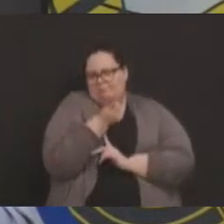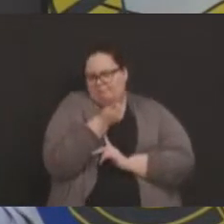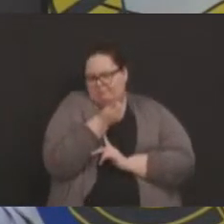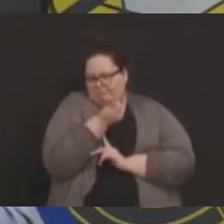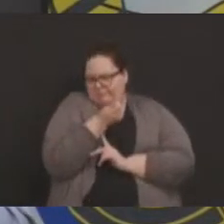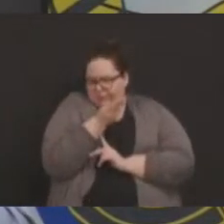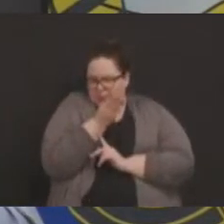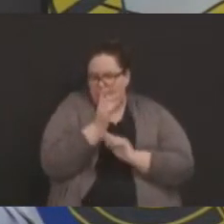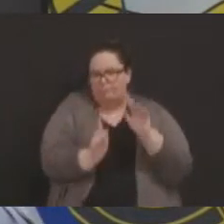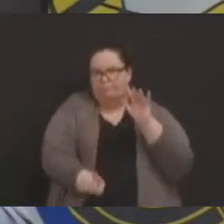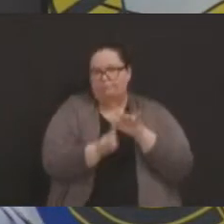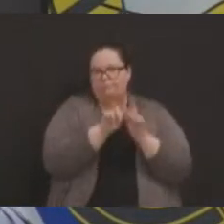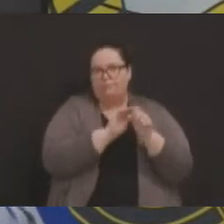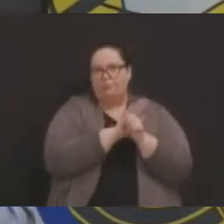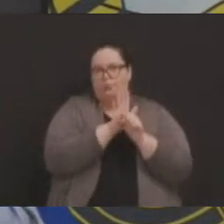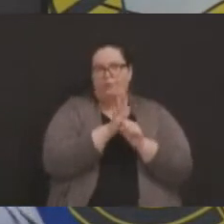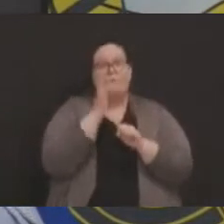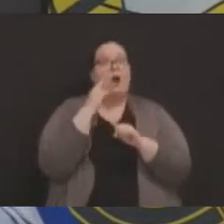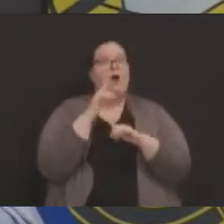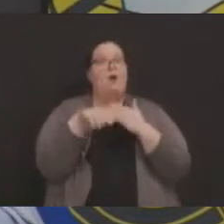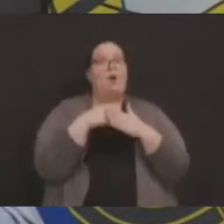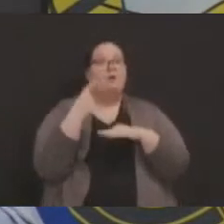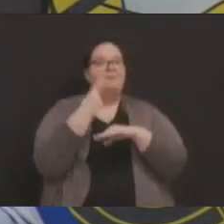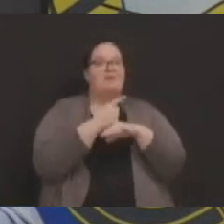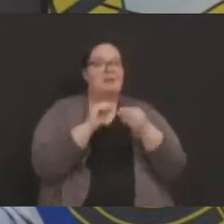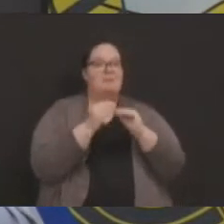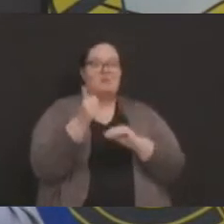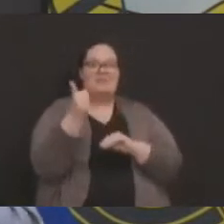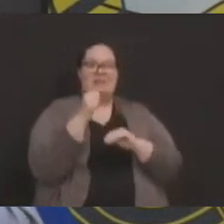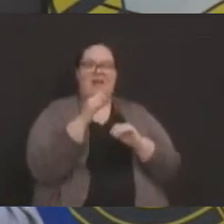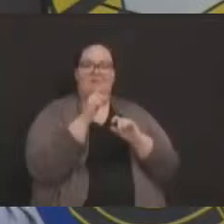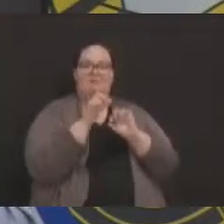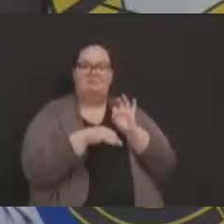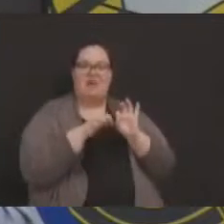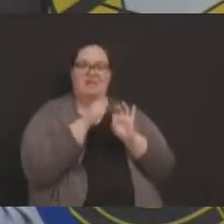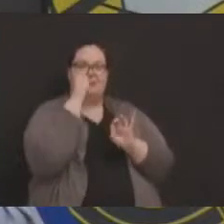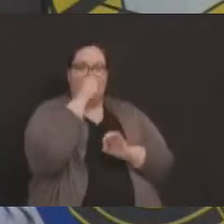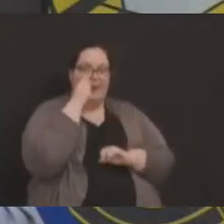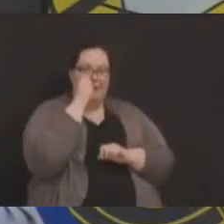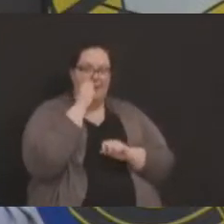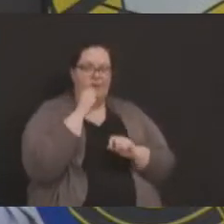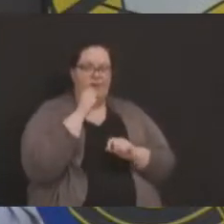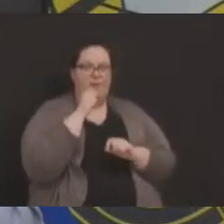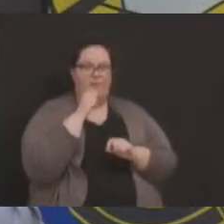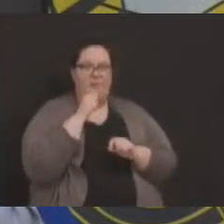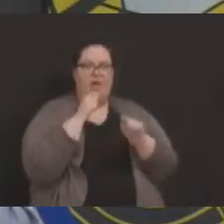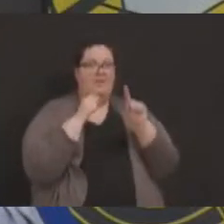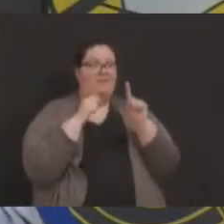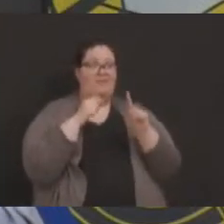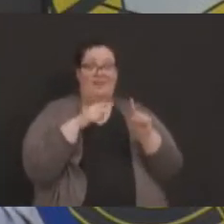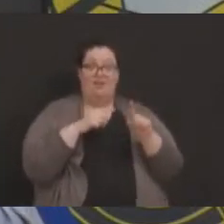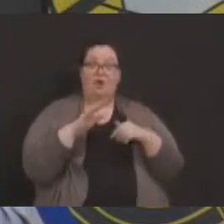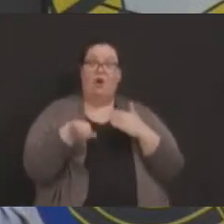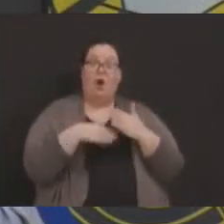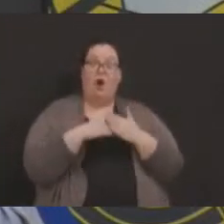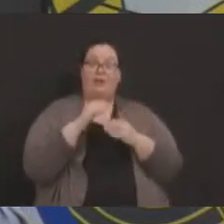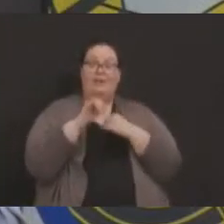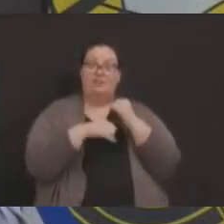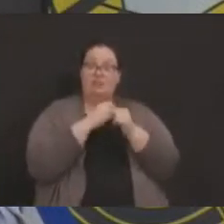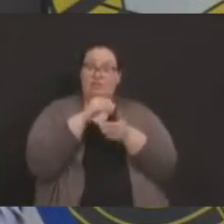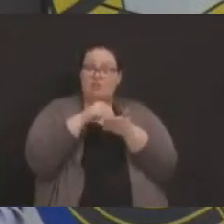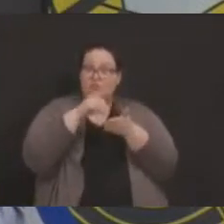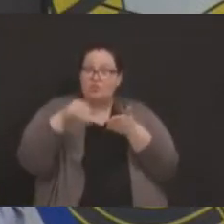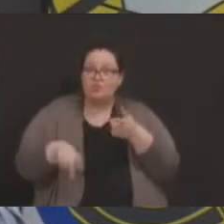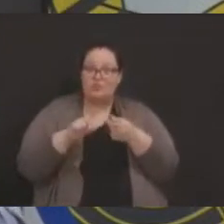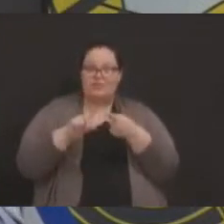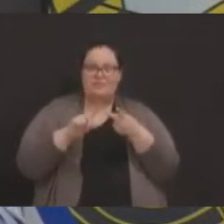another person because there was no ability for that to happen. So moving forward, the strictest self-isolation that